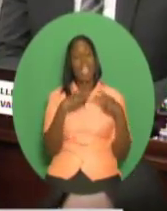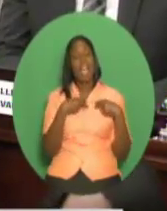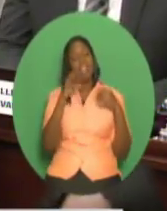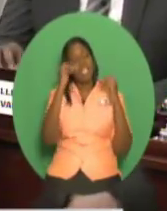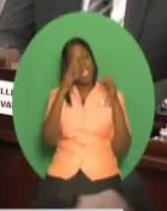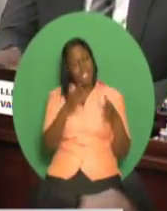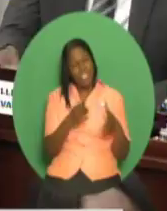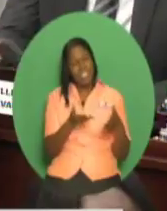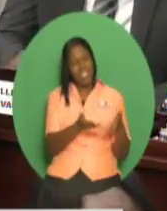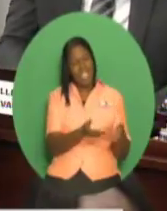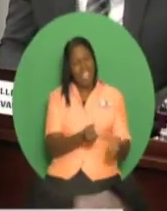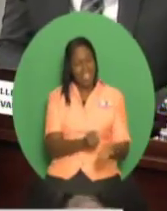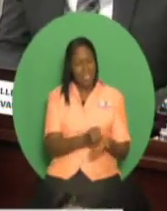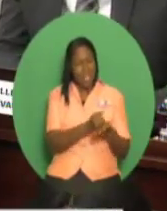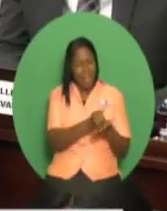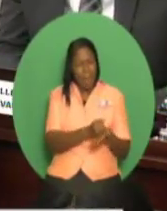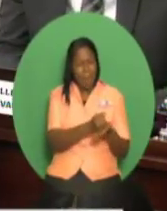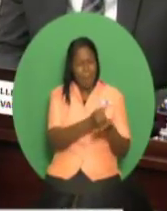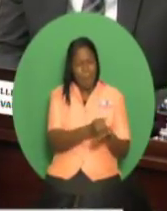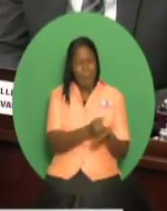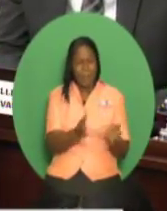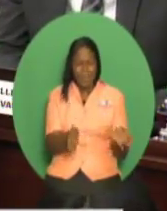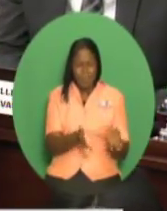support and encouragement.